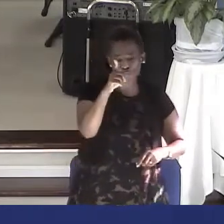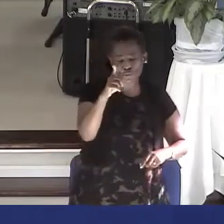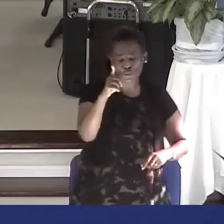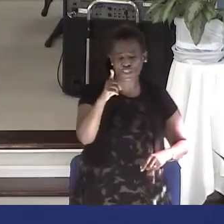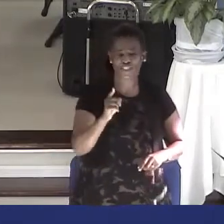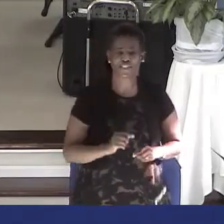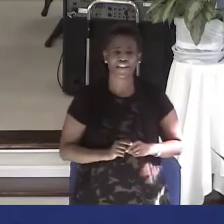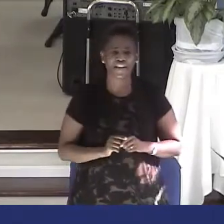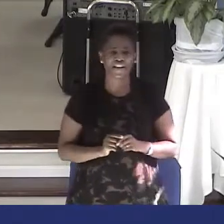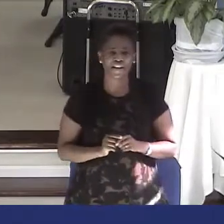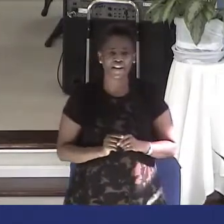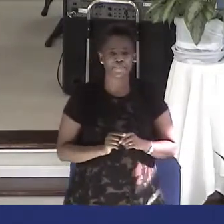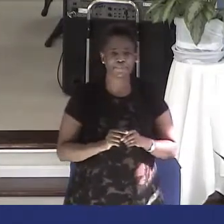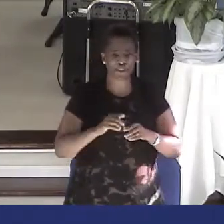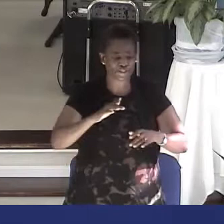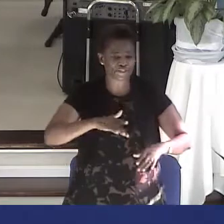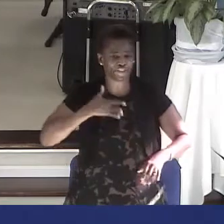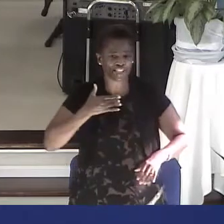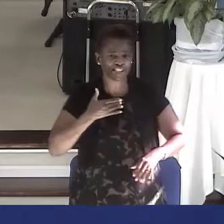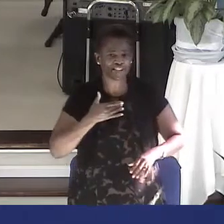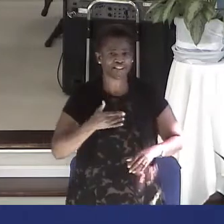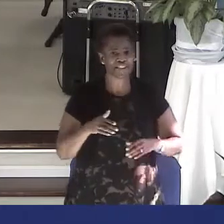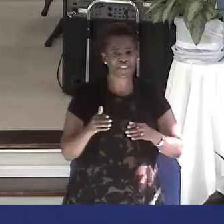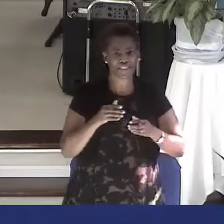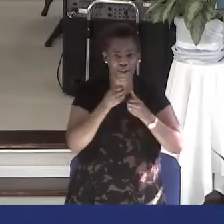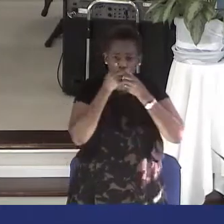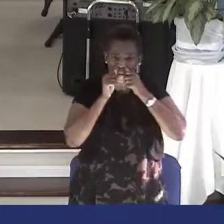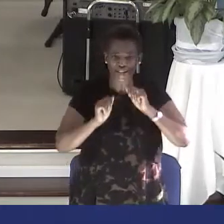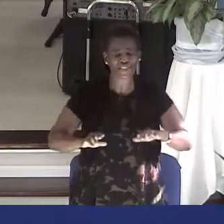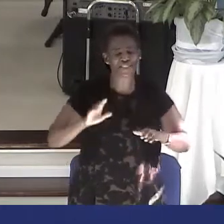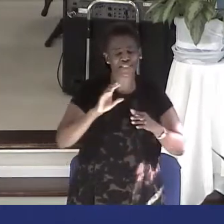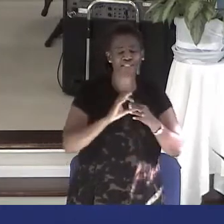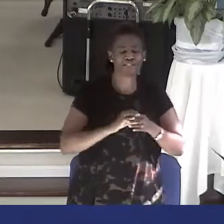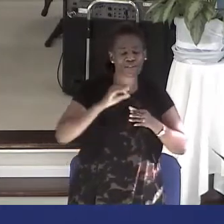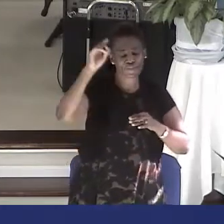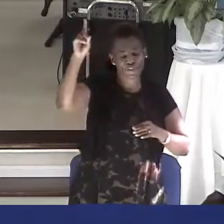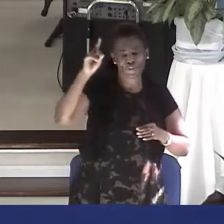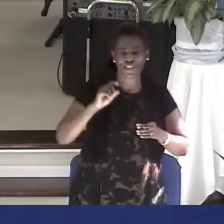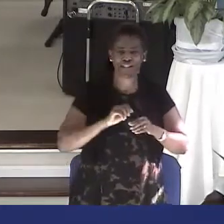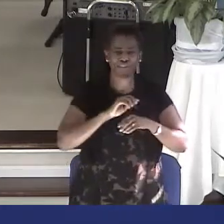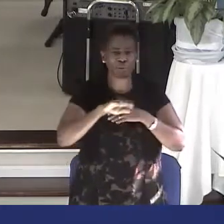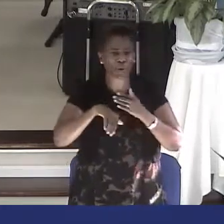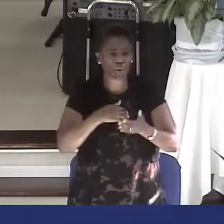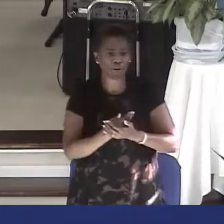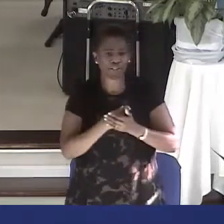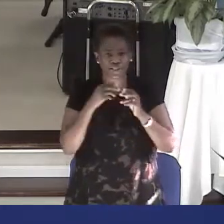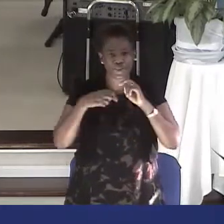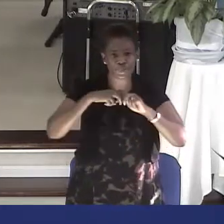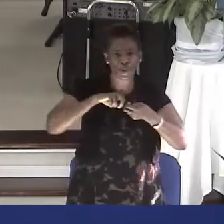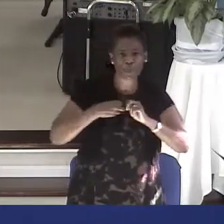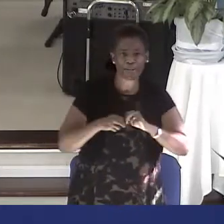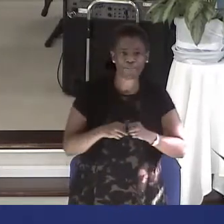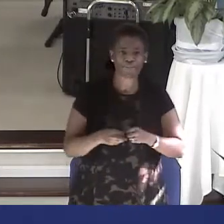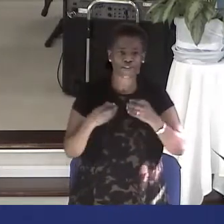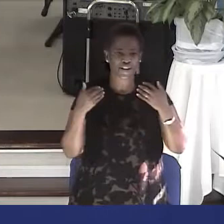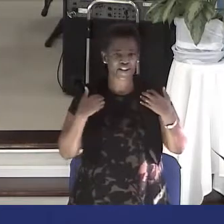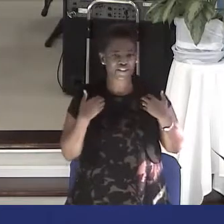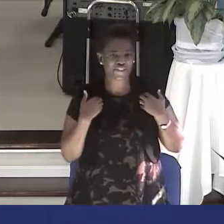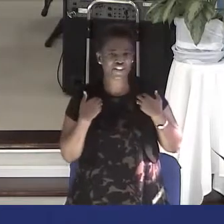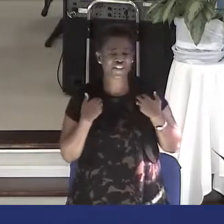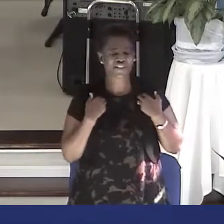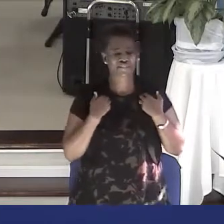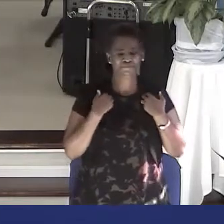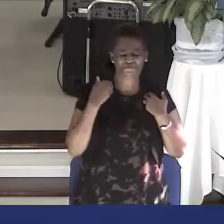whatever the challenges that we have at the forefront of our minds at this time, Lord, let them be gone in the name of